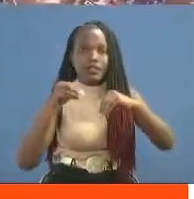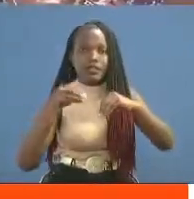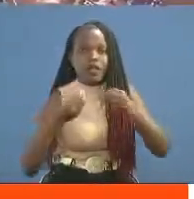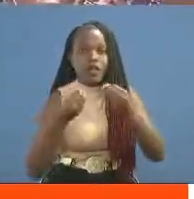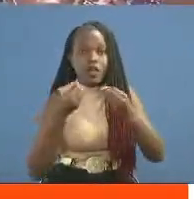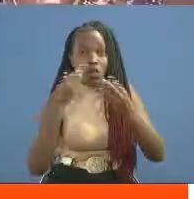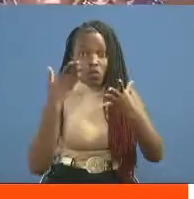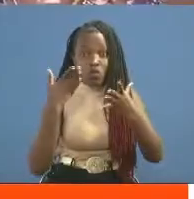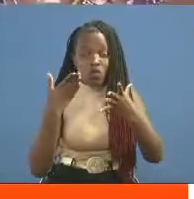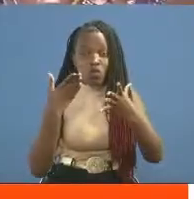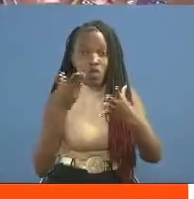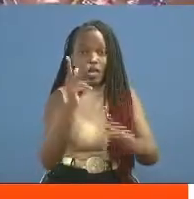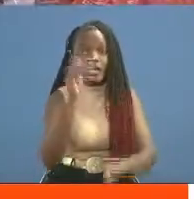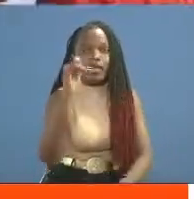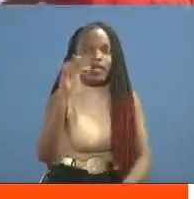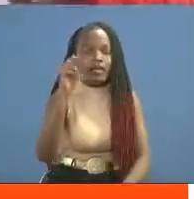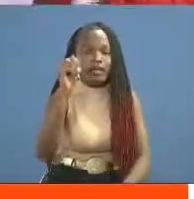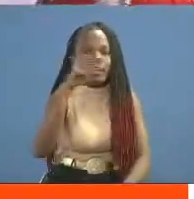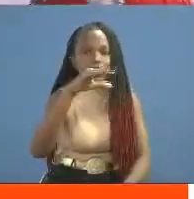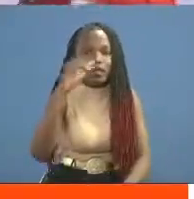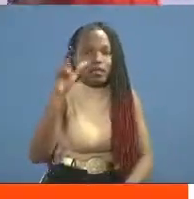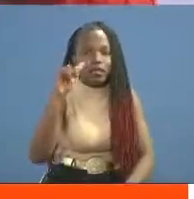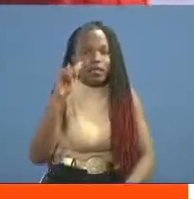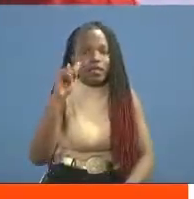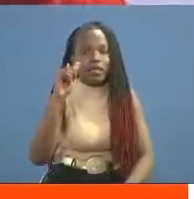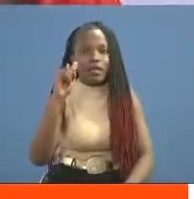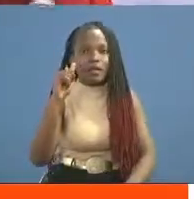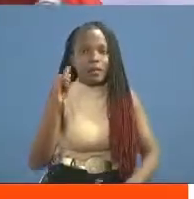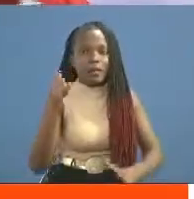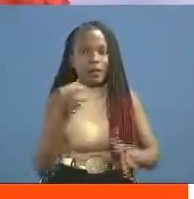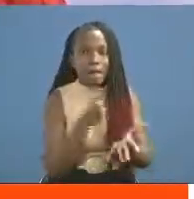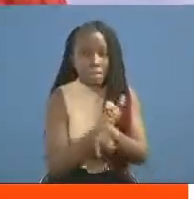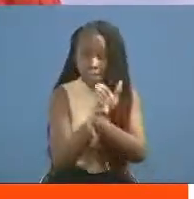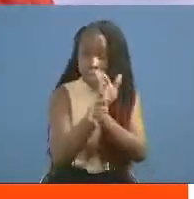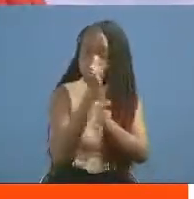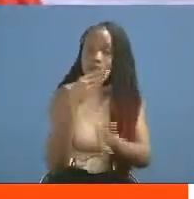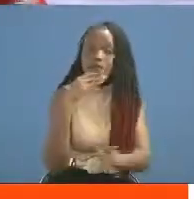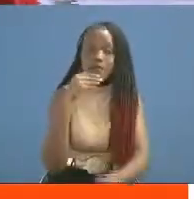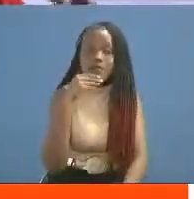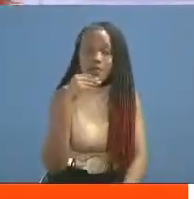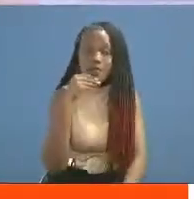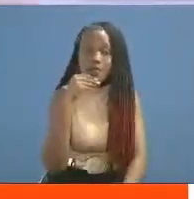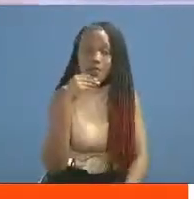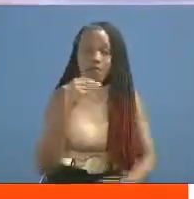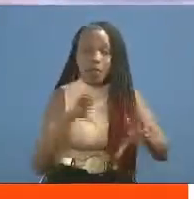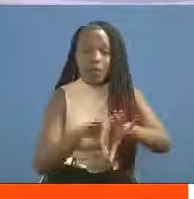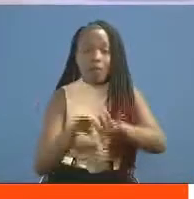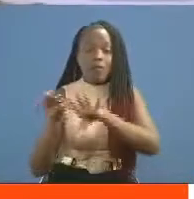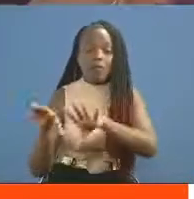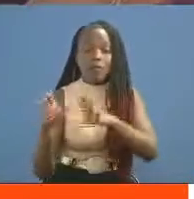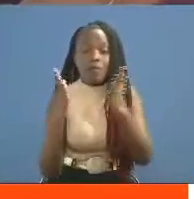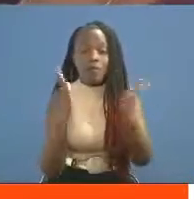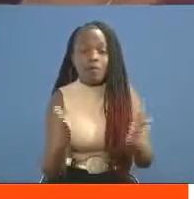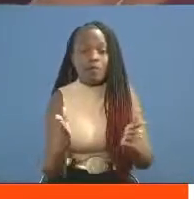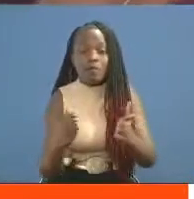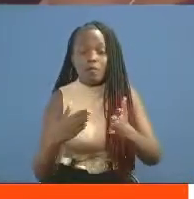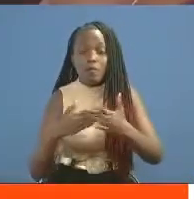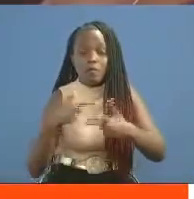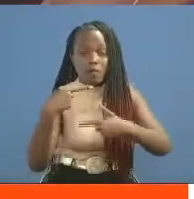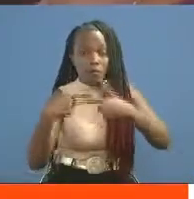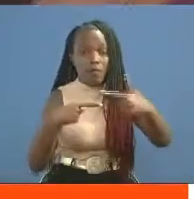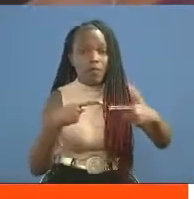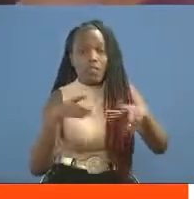Kilifi Governor Amason Kingi being the main man behind the push. Kingi's move has opened a new battlefront with